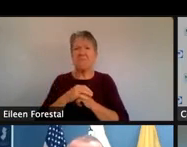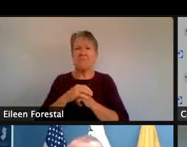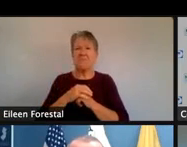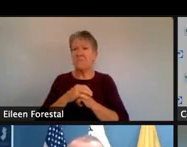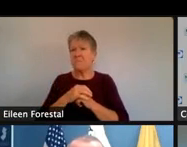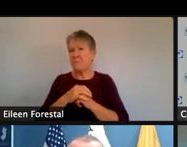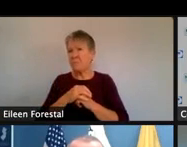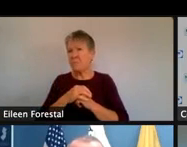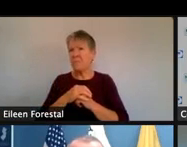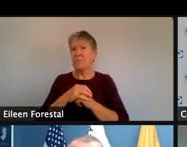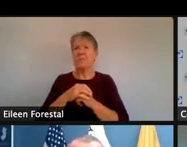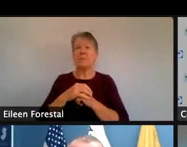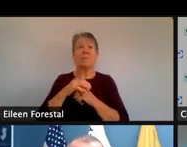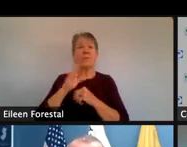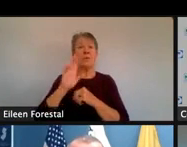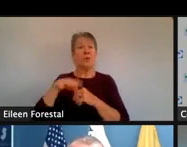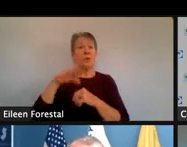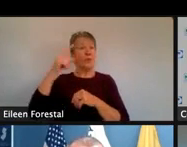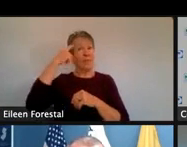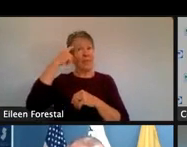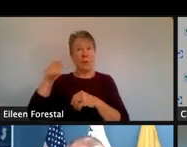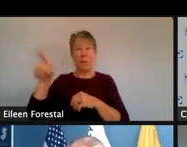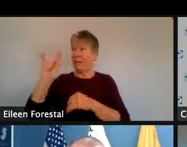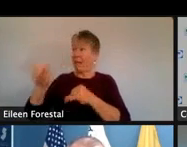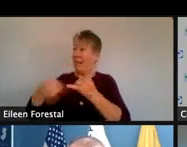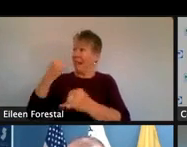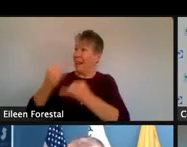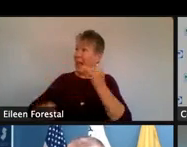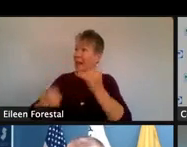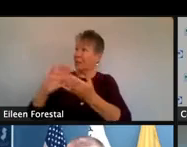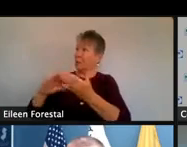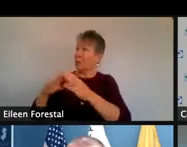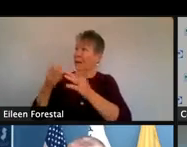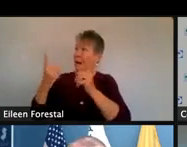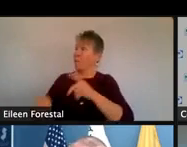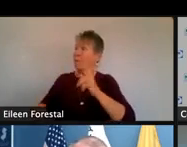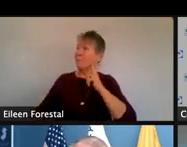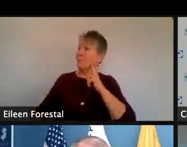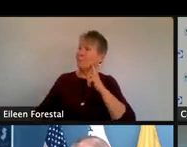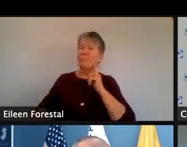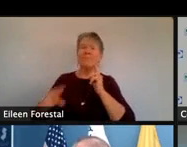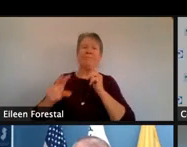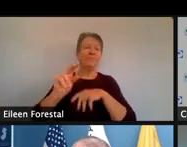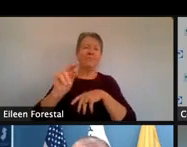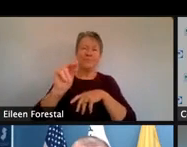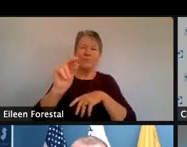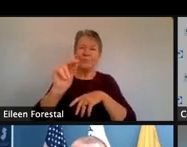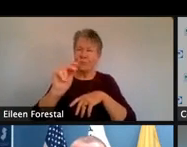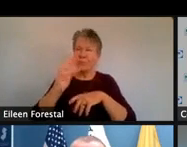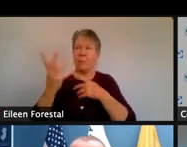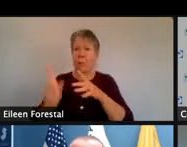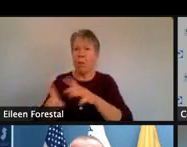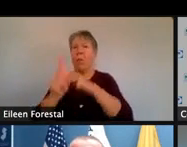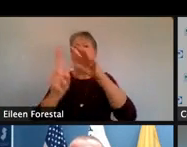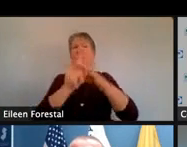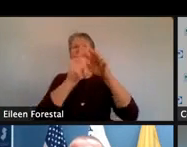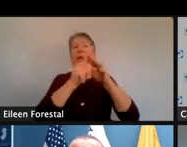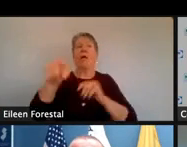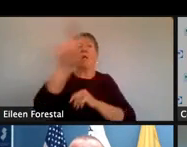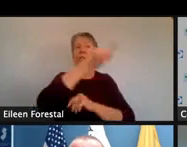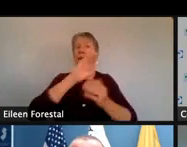be doing that with, unfortunately. Thank you for that. Michelle, let's try to squeeze off a couple more if we can. Okay, we'll go to Brent